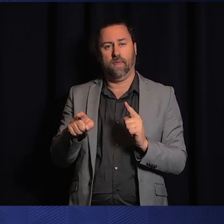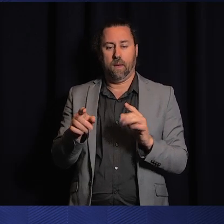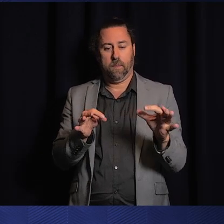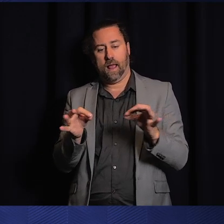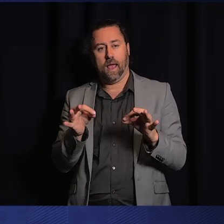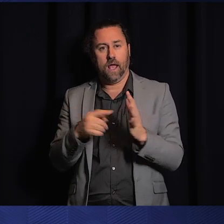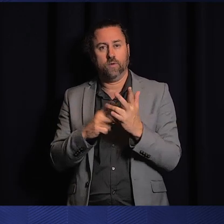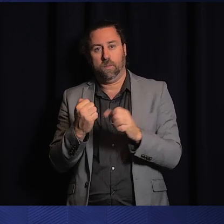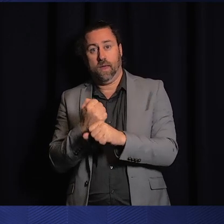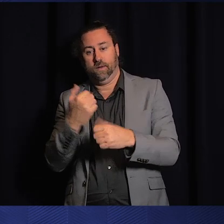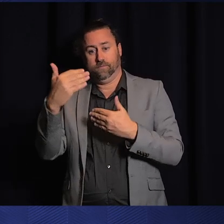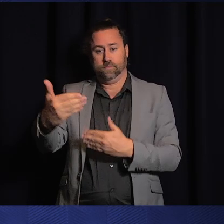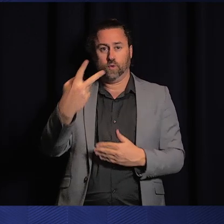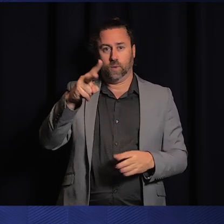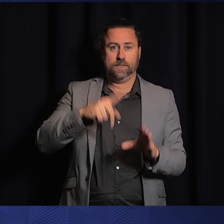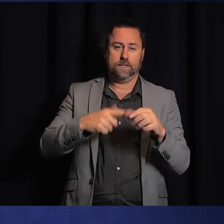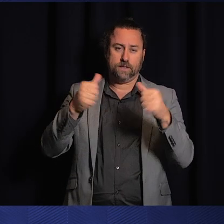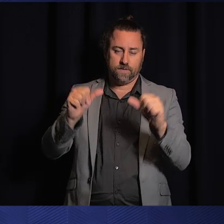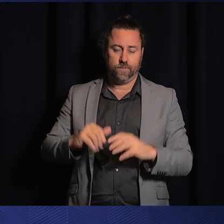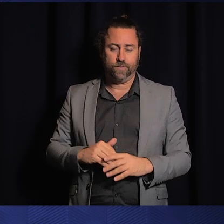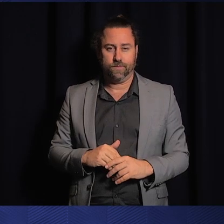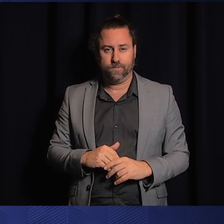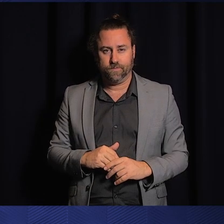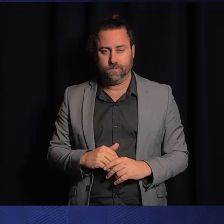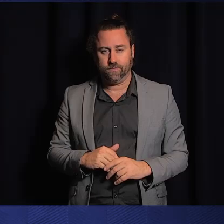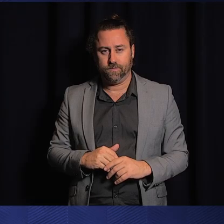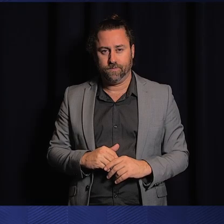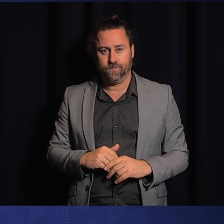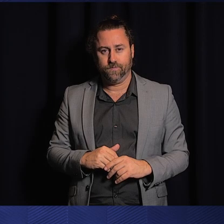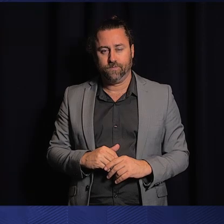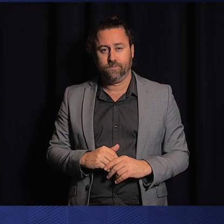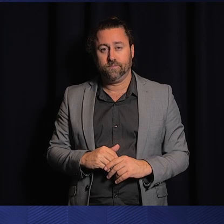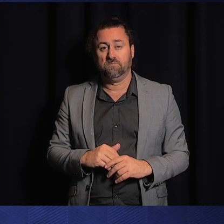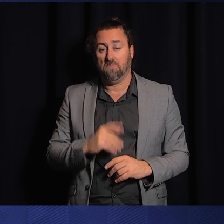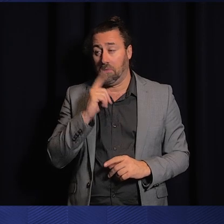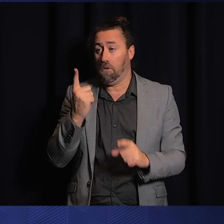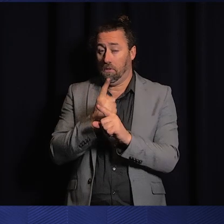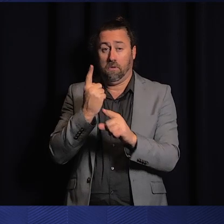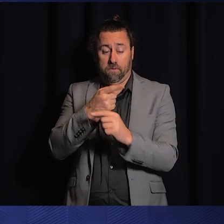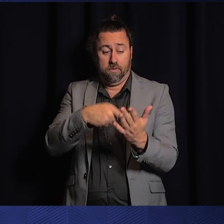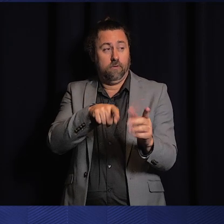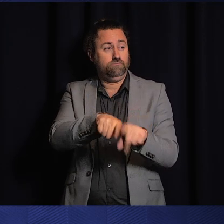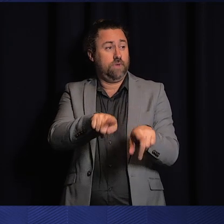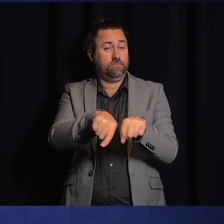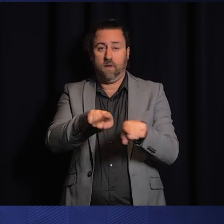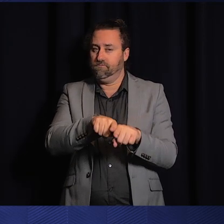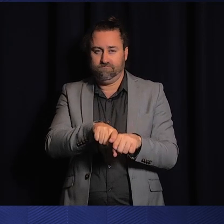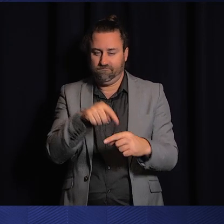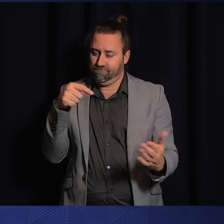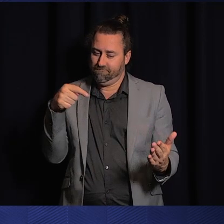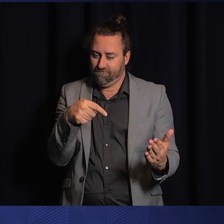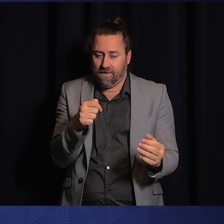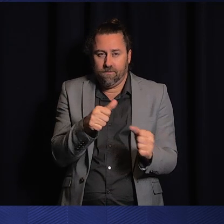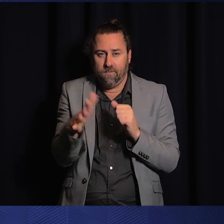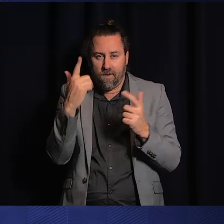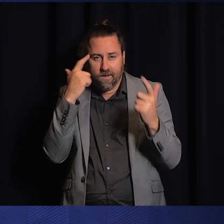well. Now, what is innovative about this strategy and action plan? Both are successful in